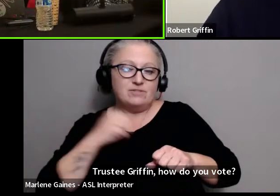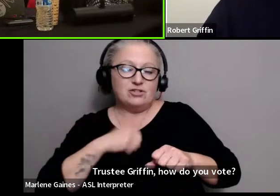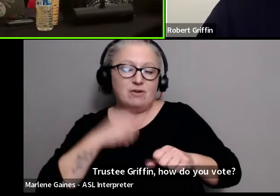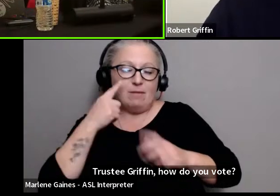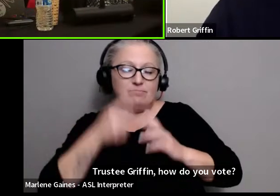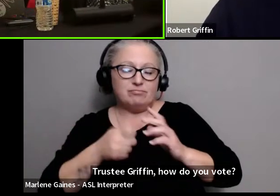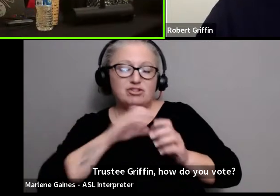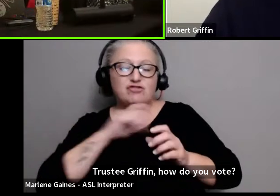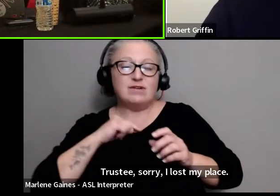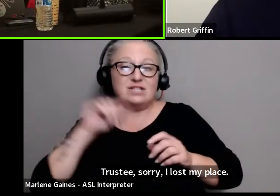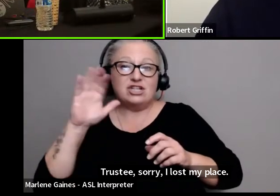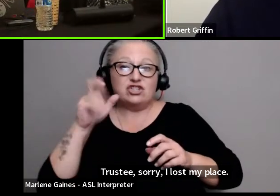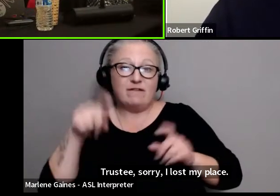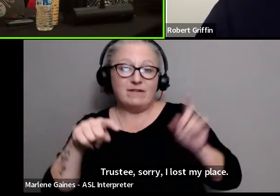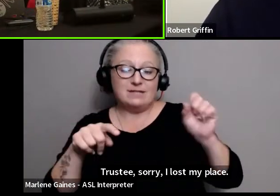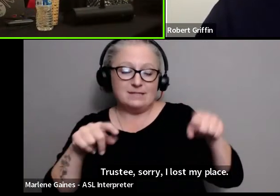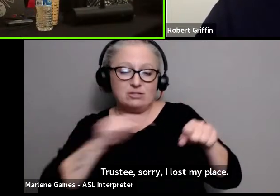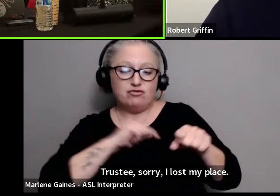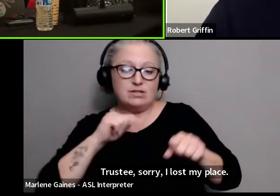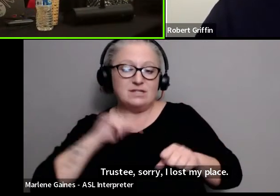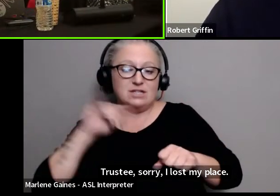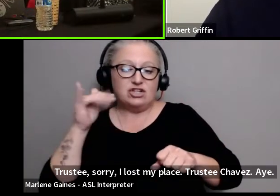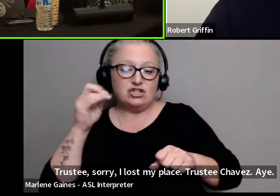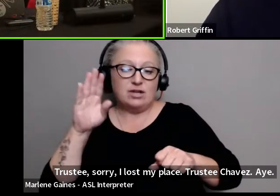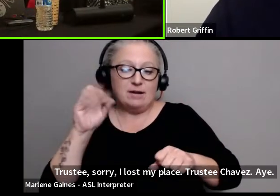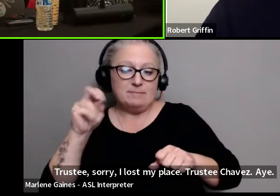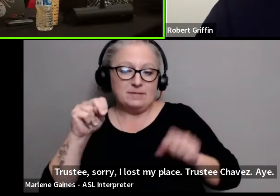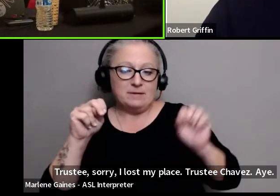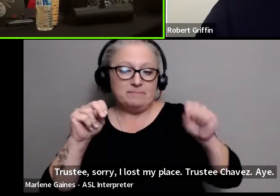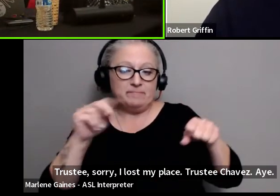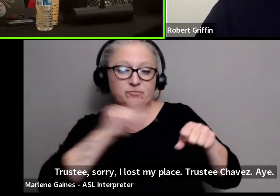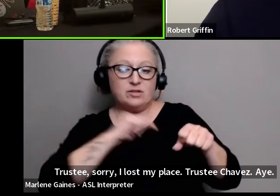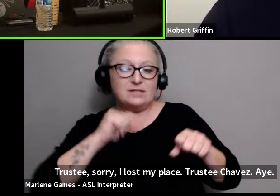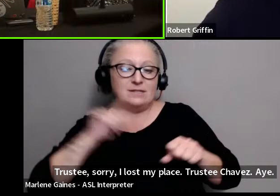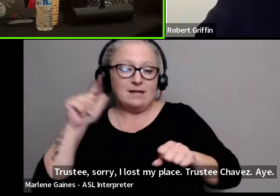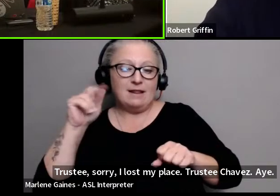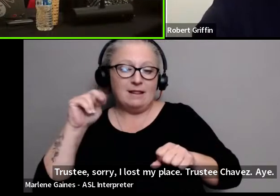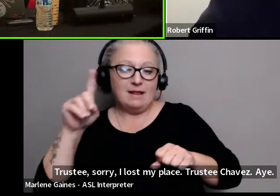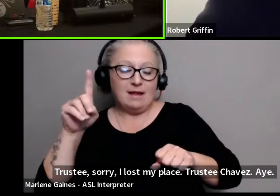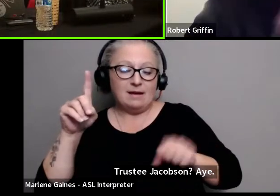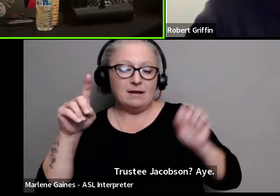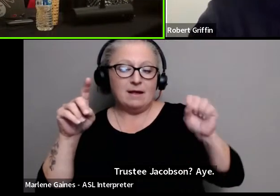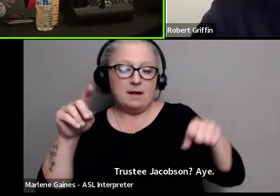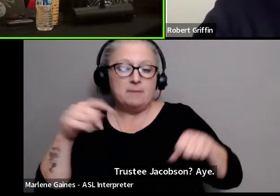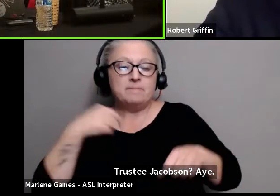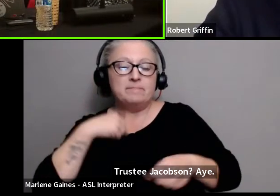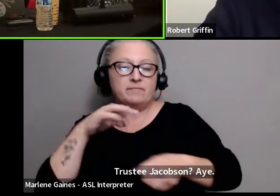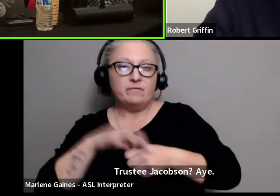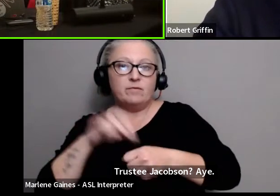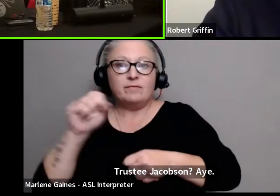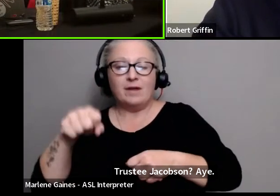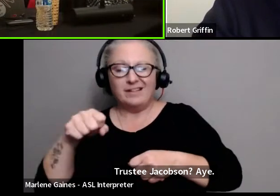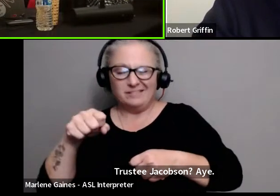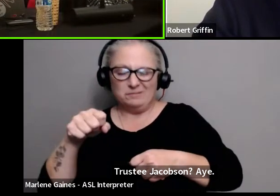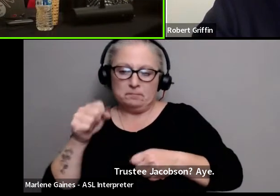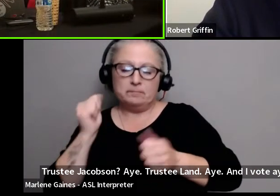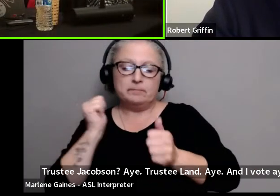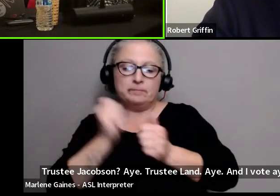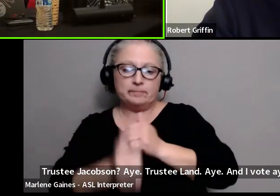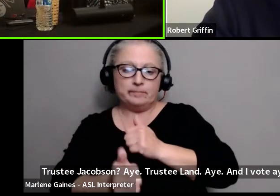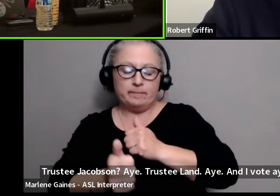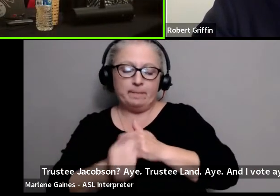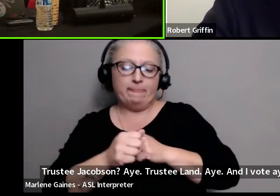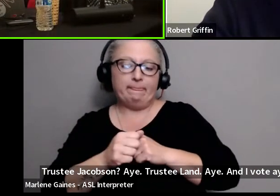place. Trustee Chavez? Aye. Trustee Jacobson? Aye. Trustee Land? Aye. And I vote aye.